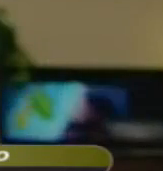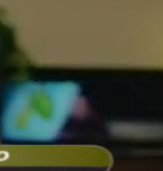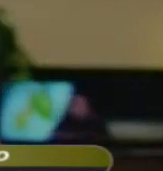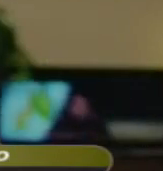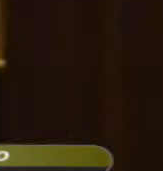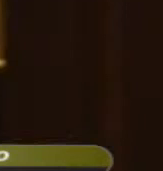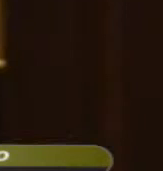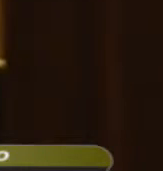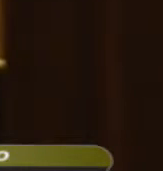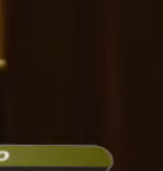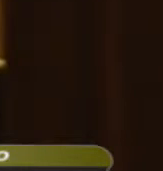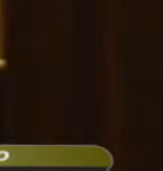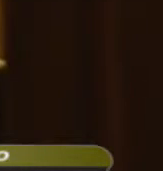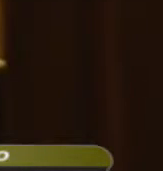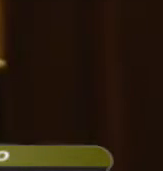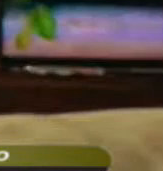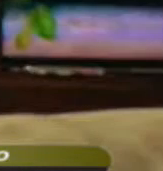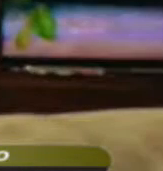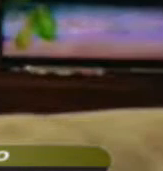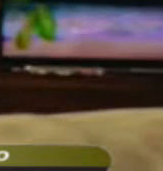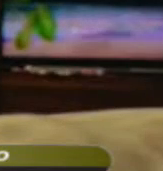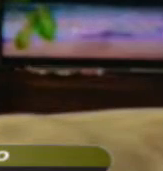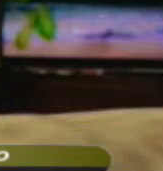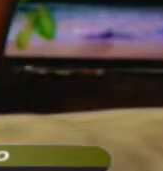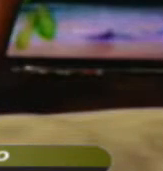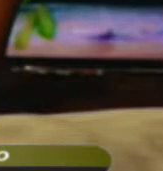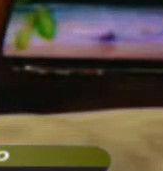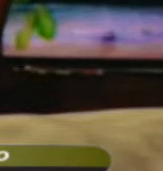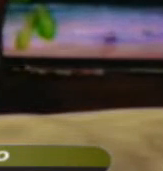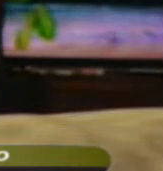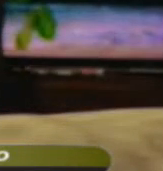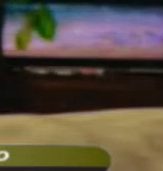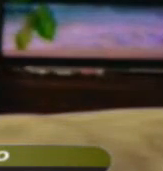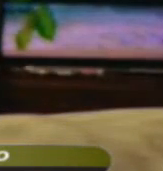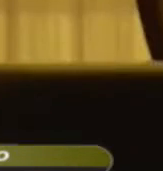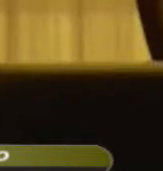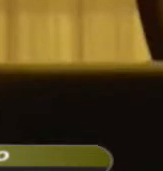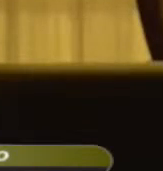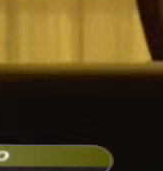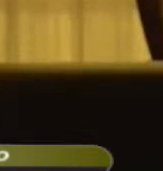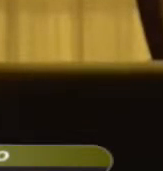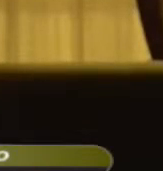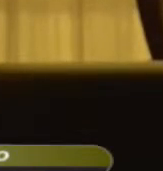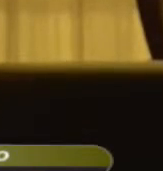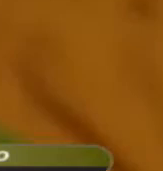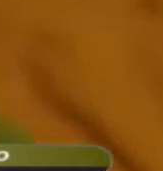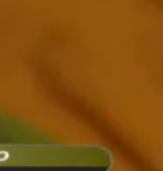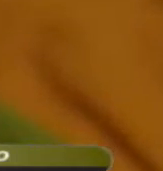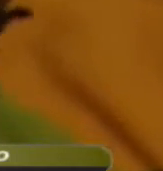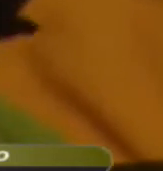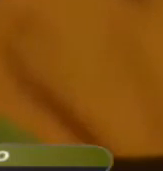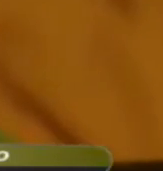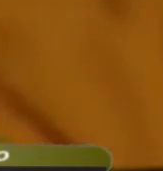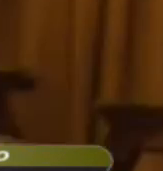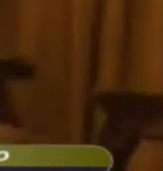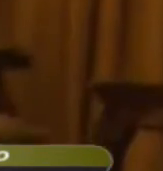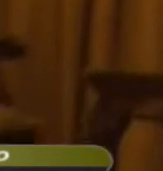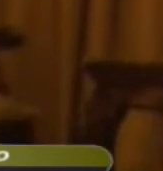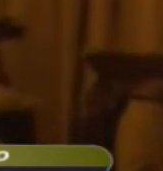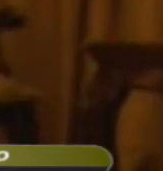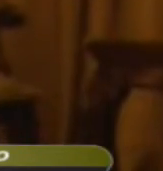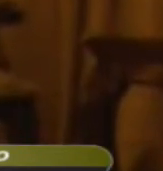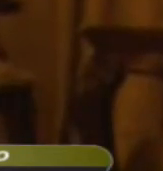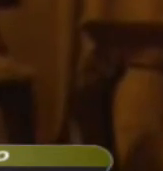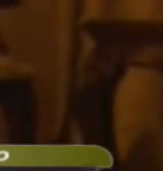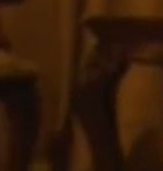this bad boy into a busybody. I see you're too busy for me. Or maybe I'm just busy for me. Will you call me when you're ready for